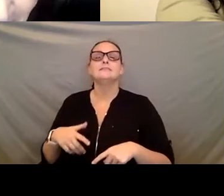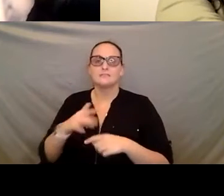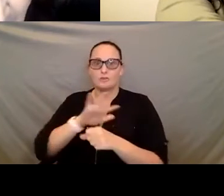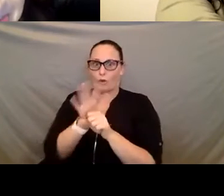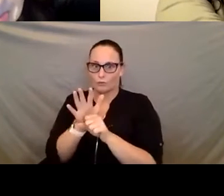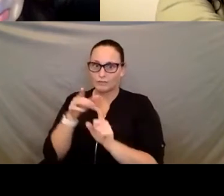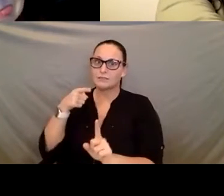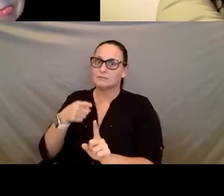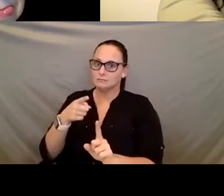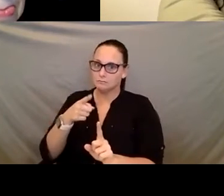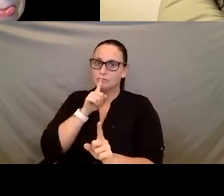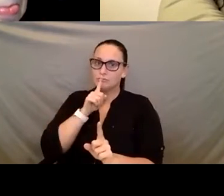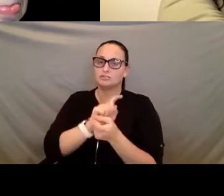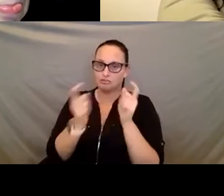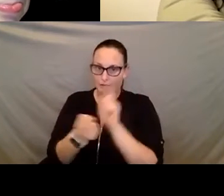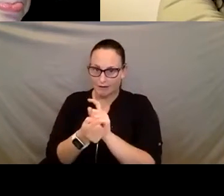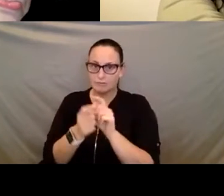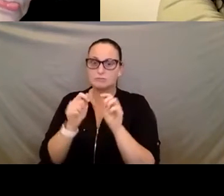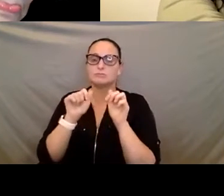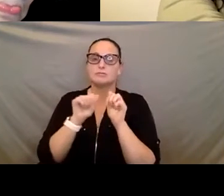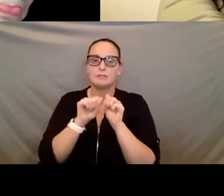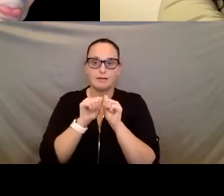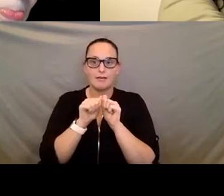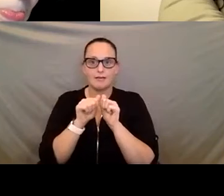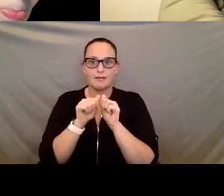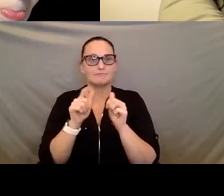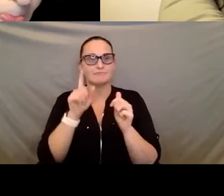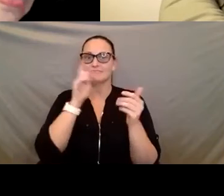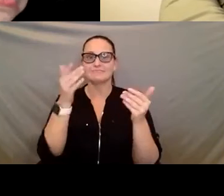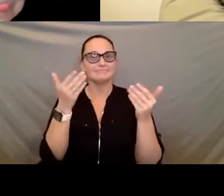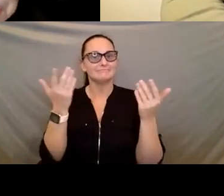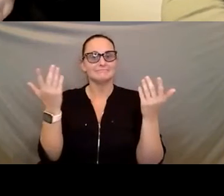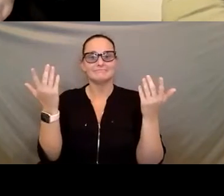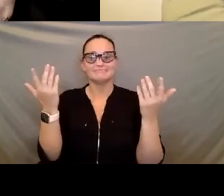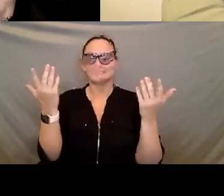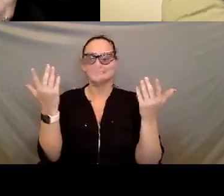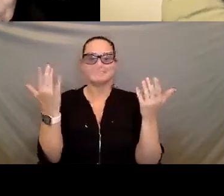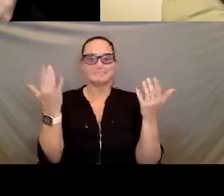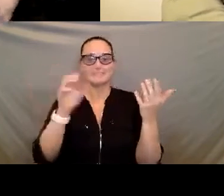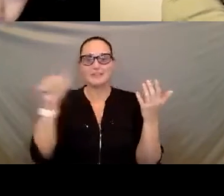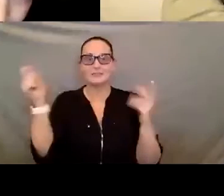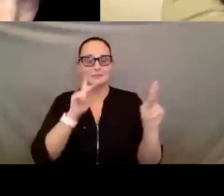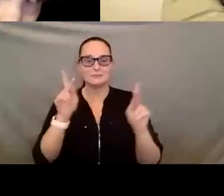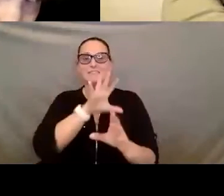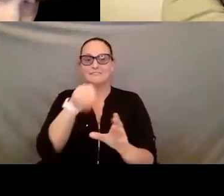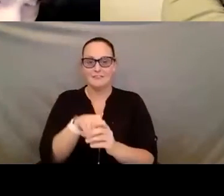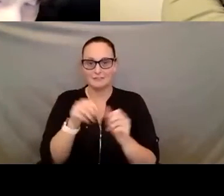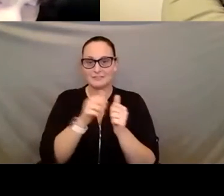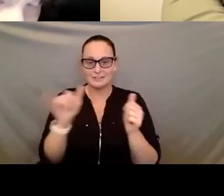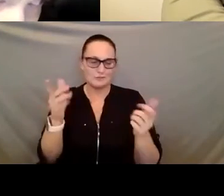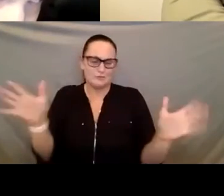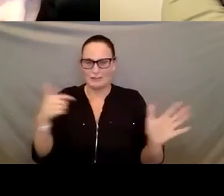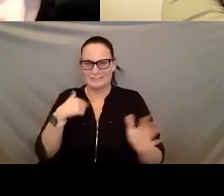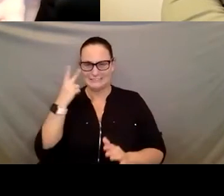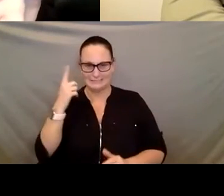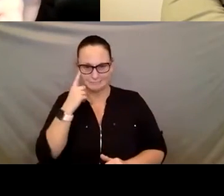has really, really changed the way the rest of the folks involved in politics have seen it, because we've already seen